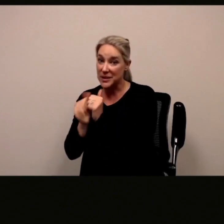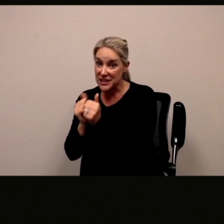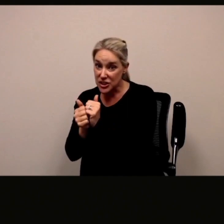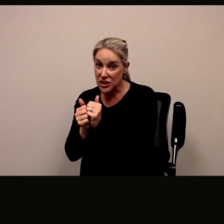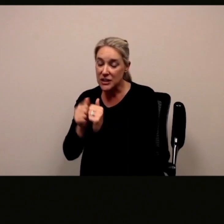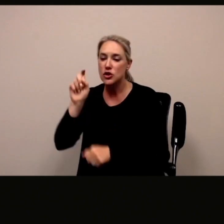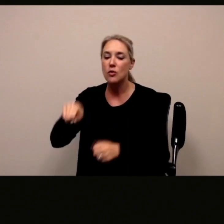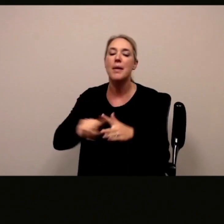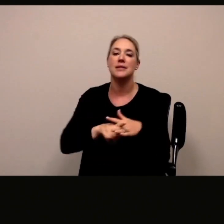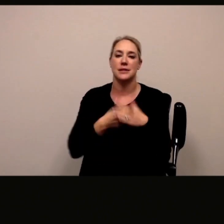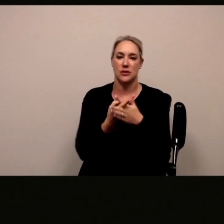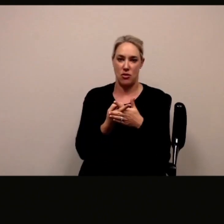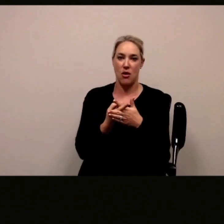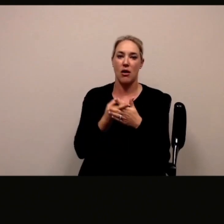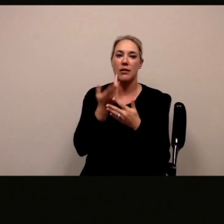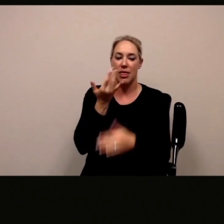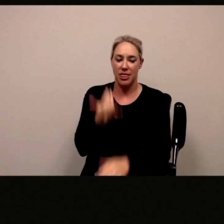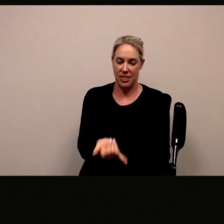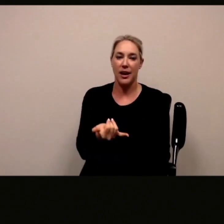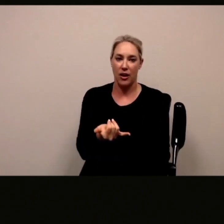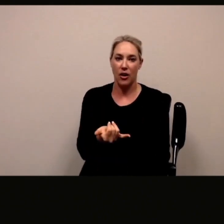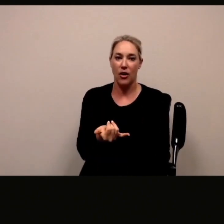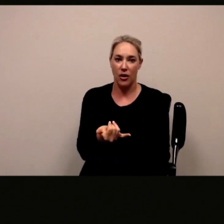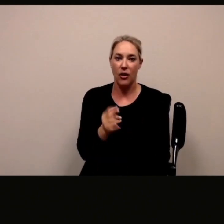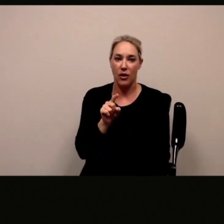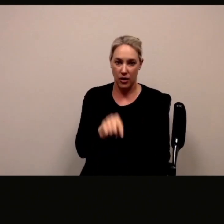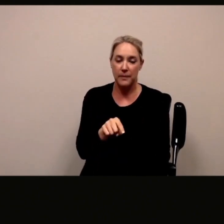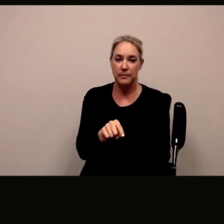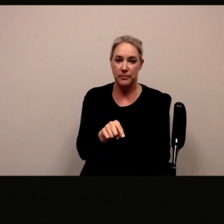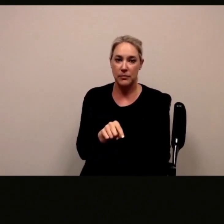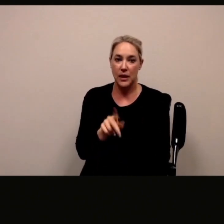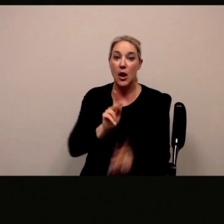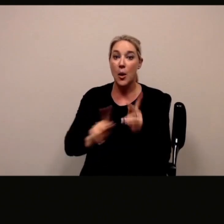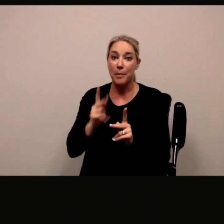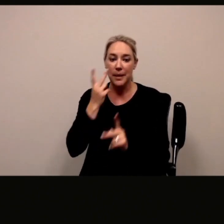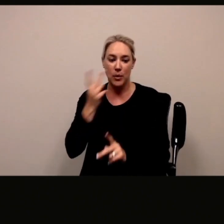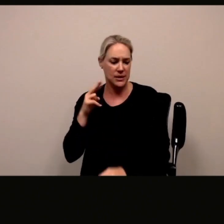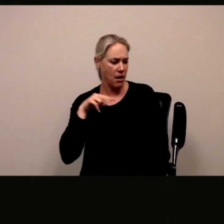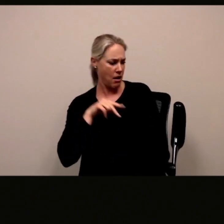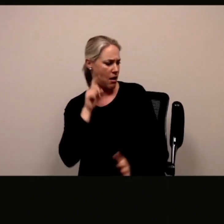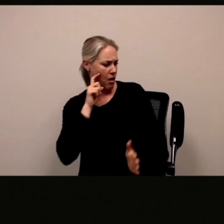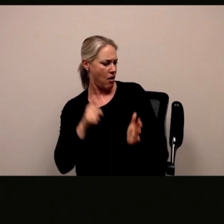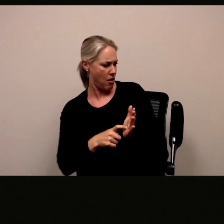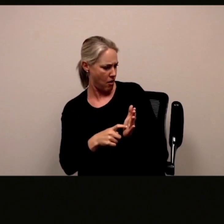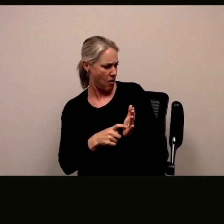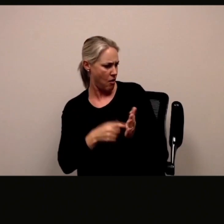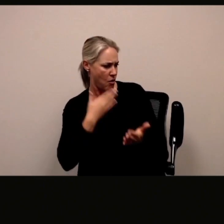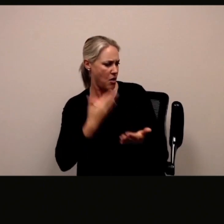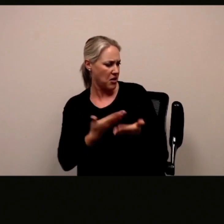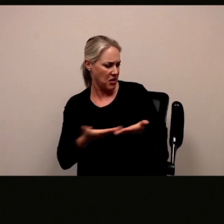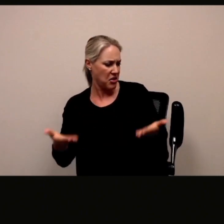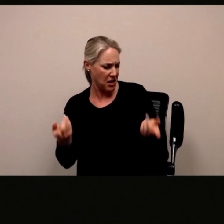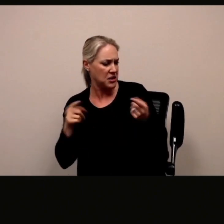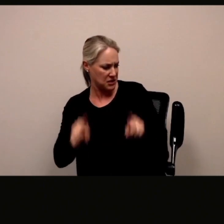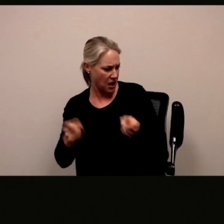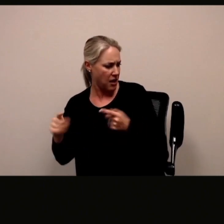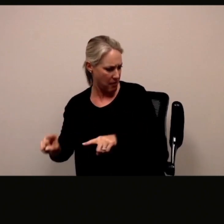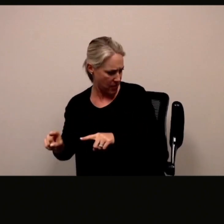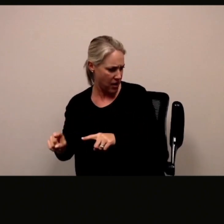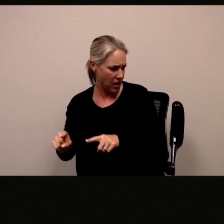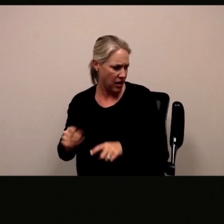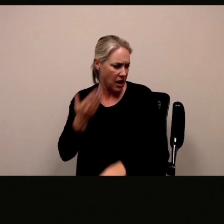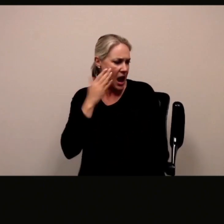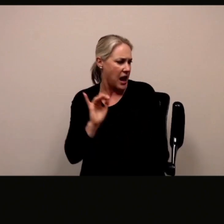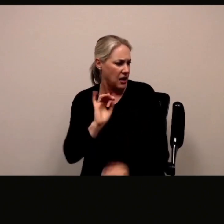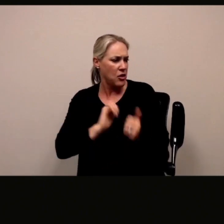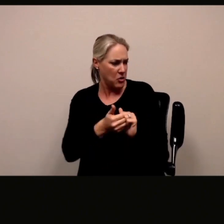get that traction. And when people see good things happen, they're going to be like, oh, I didn't know you can do that. So how can I support